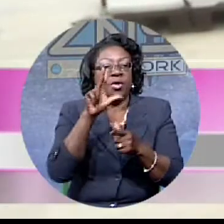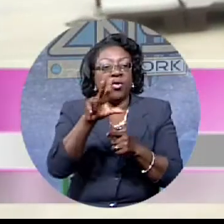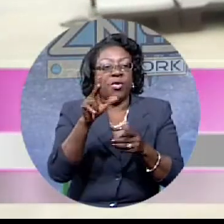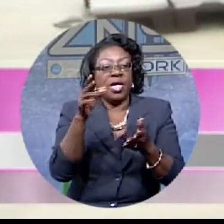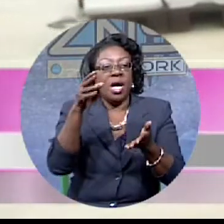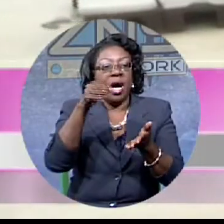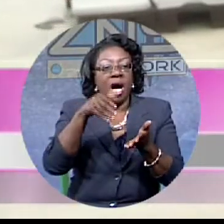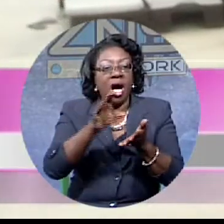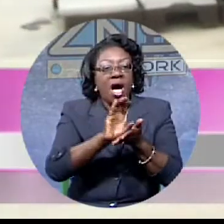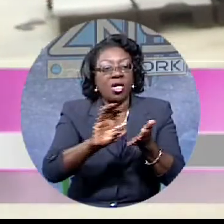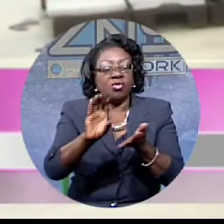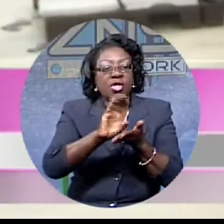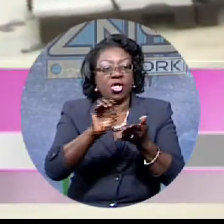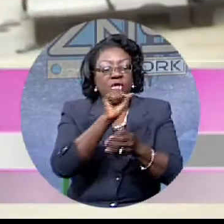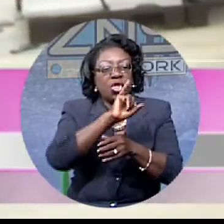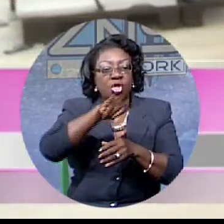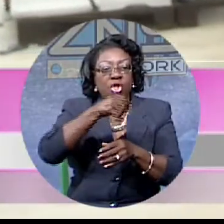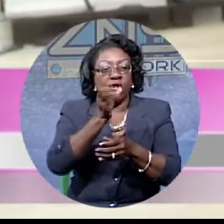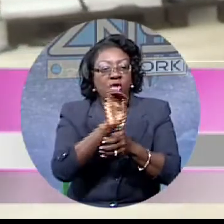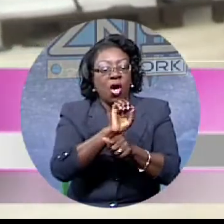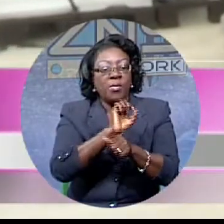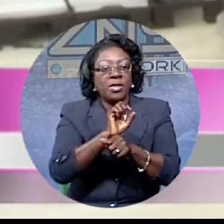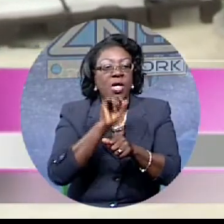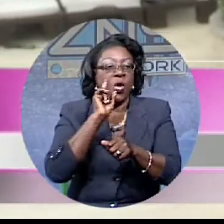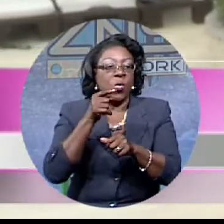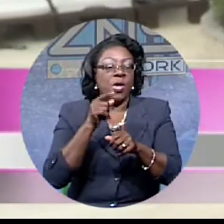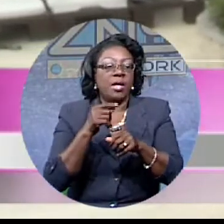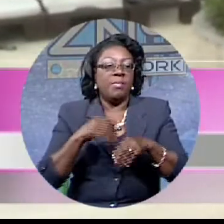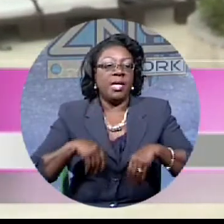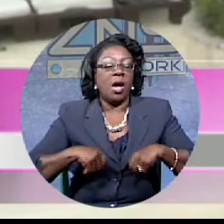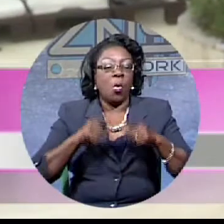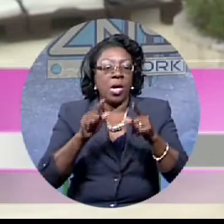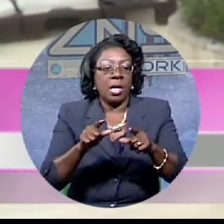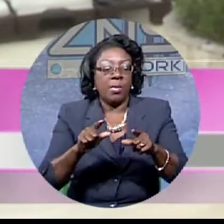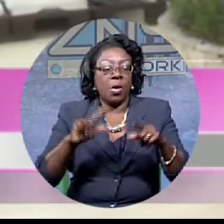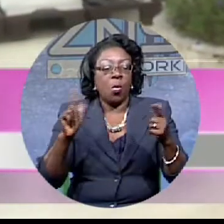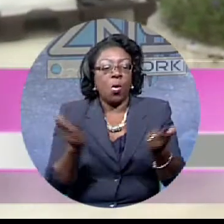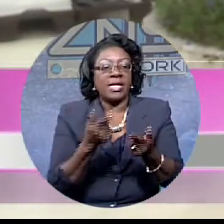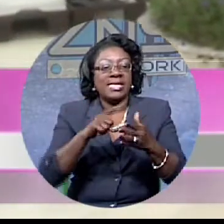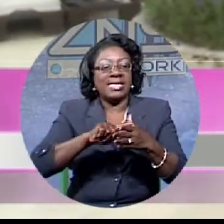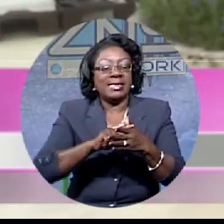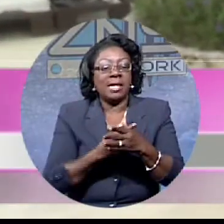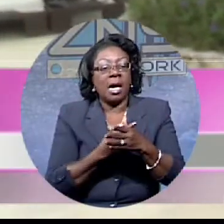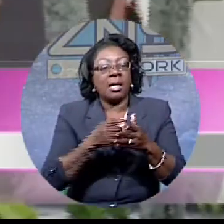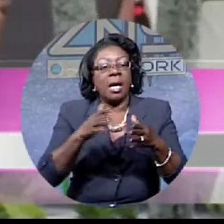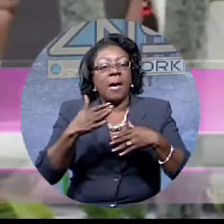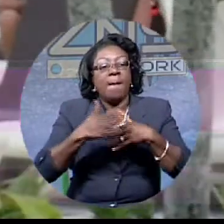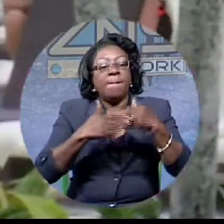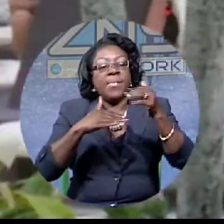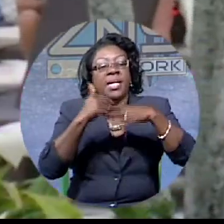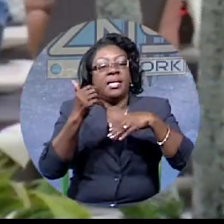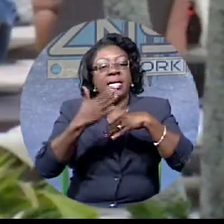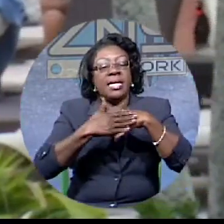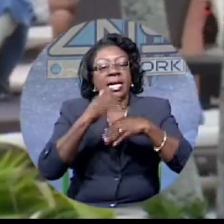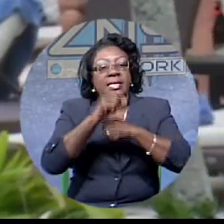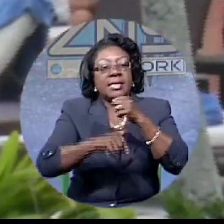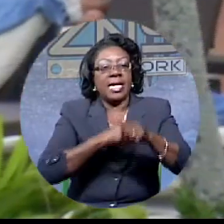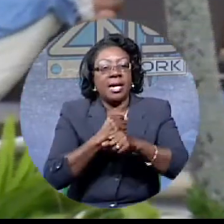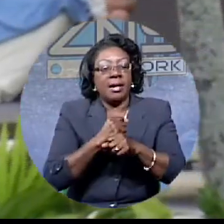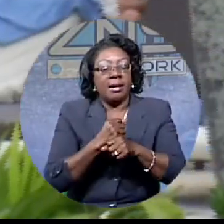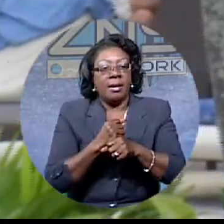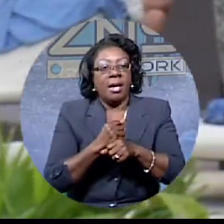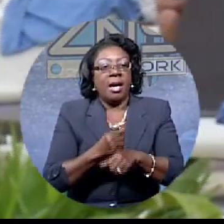jobs will become available once the project starts next year. And at the end of construction, 250 qualified Bahamians will